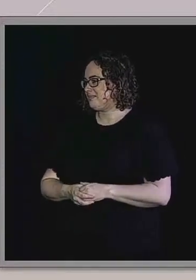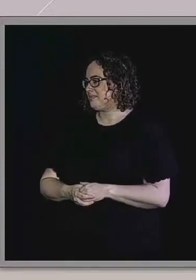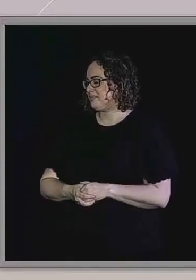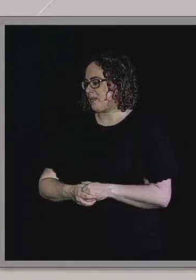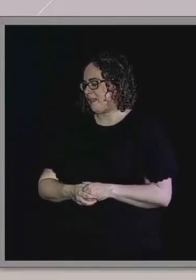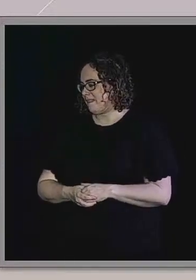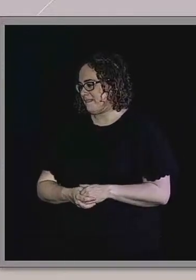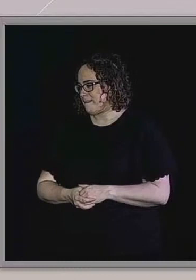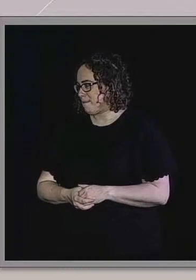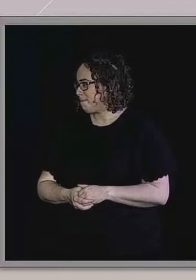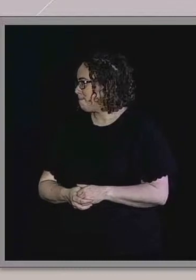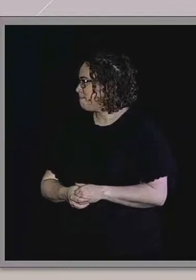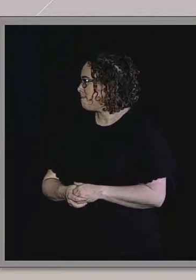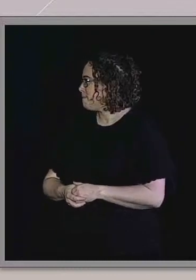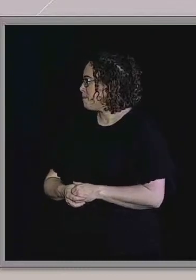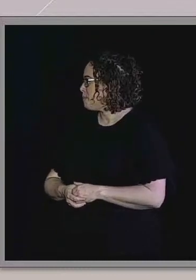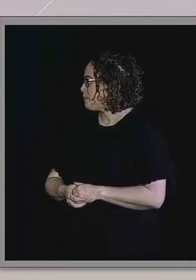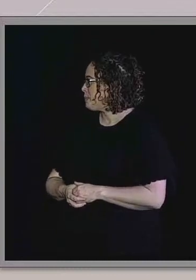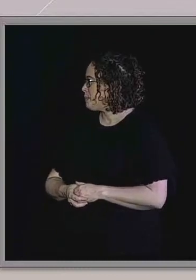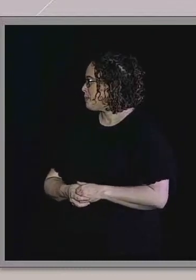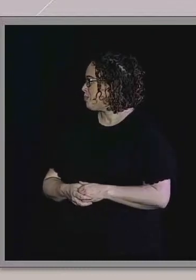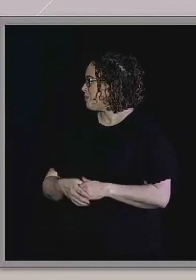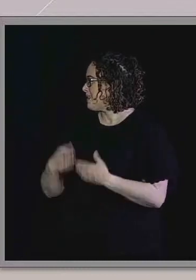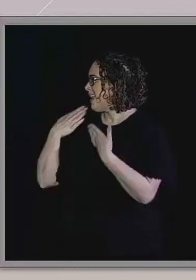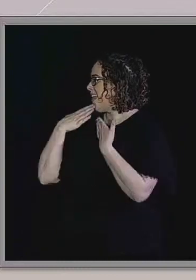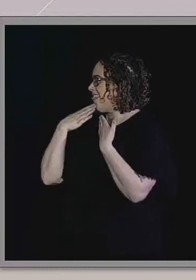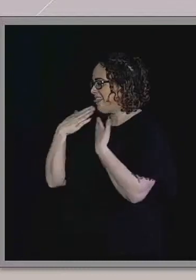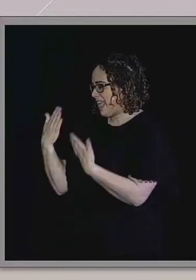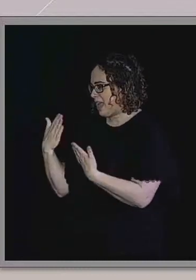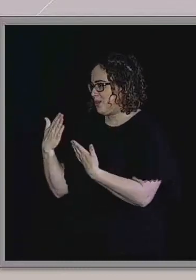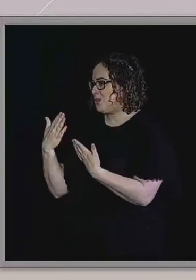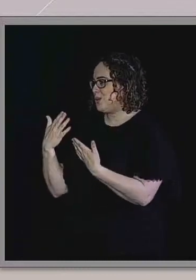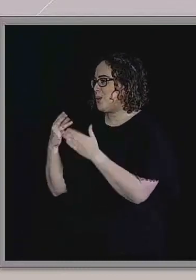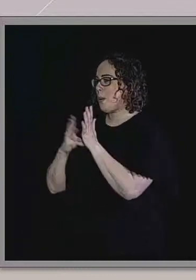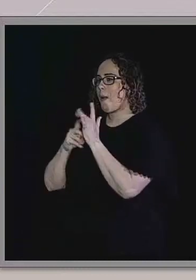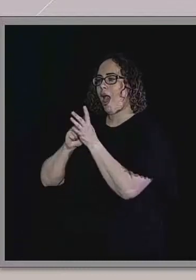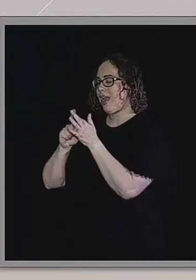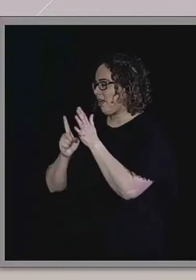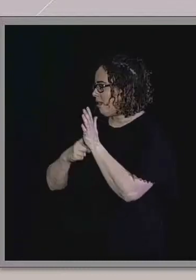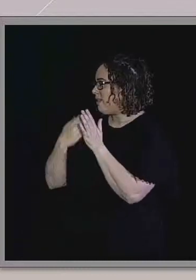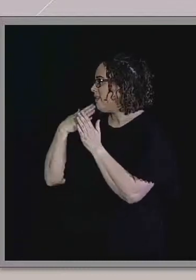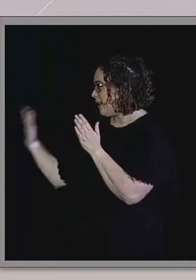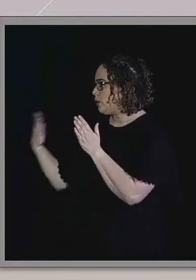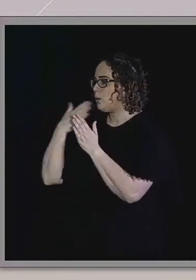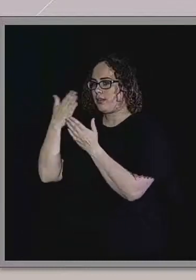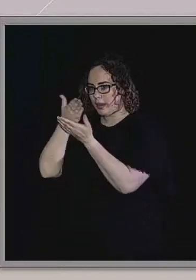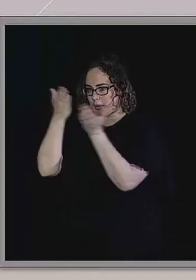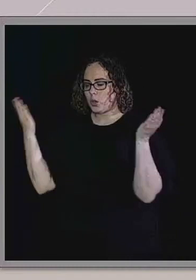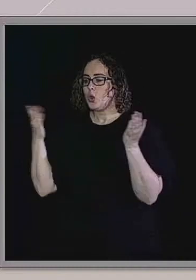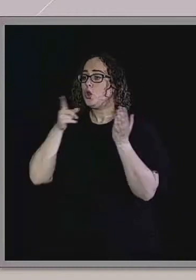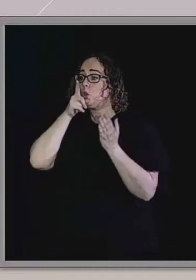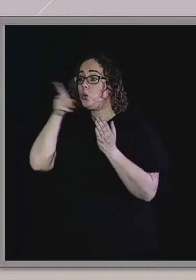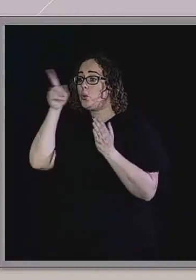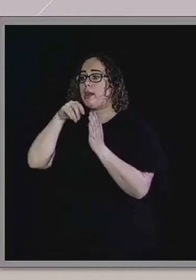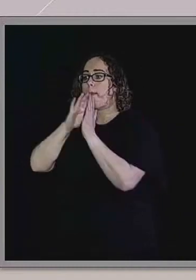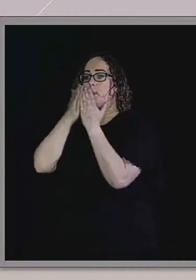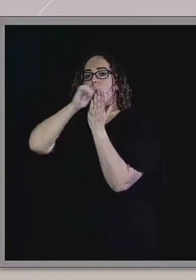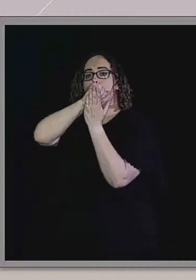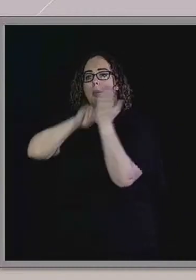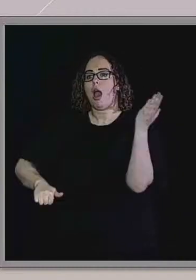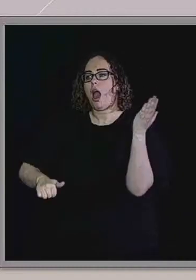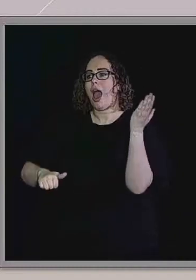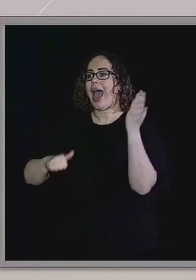Sorry. Well, thanks, Paul. Thanks, Michael. You can buy the book over at Boffin's, and you can vote for